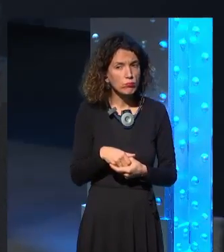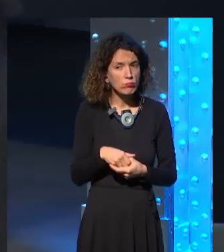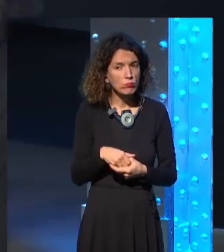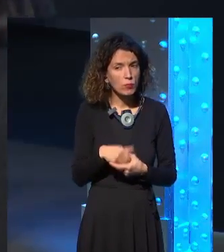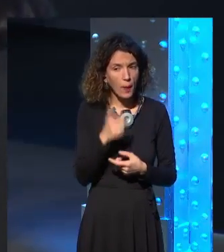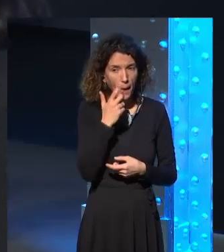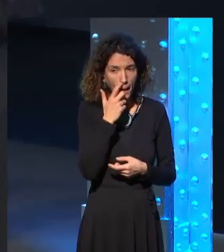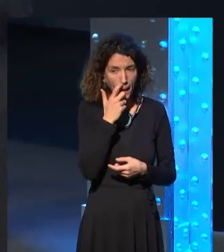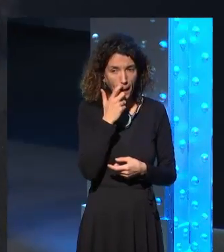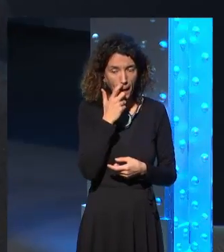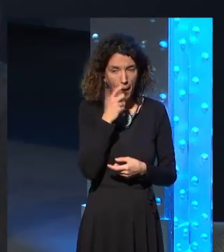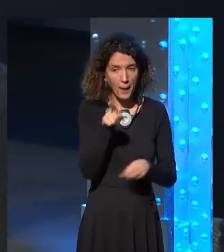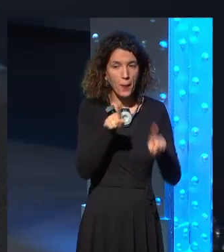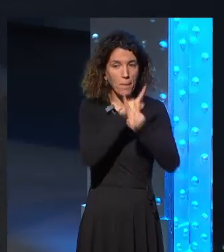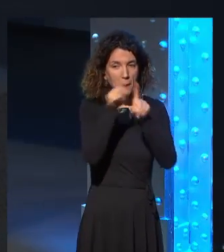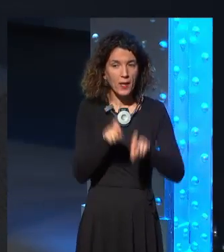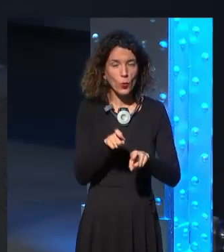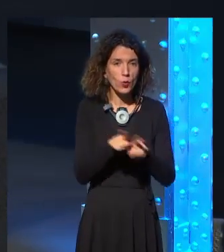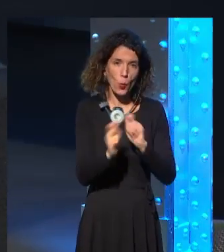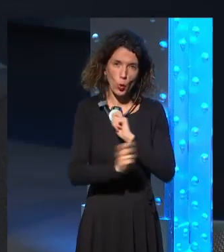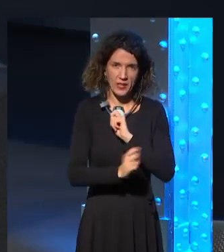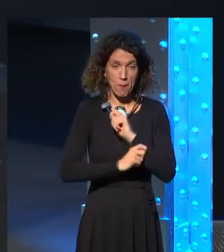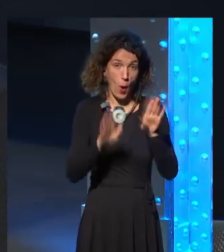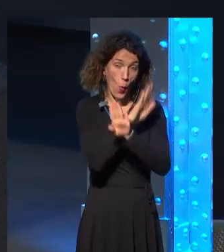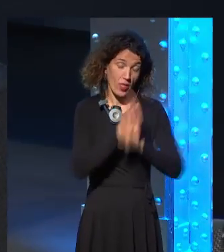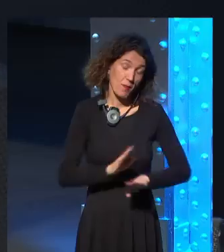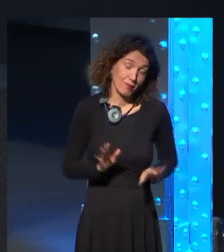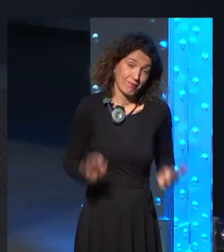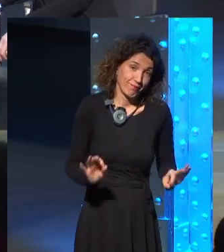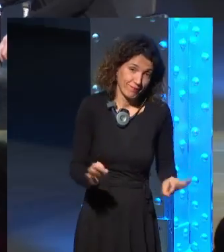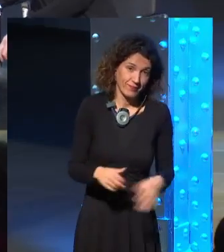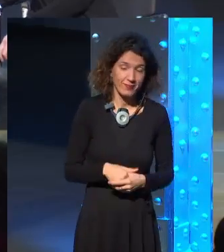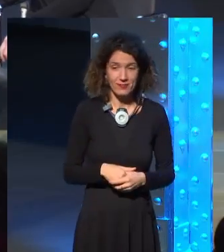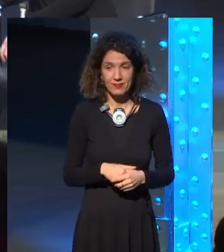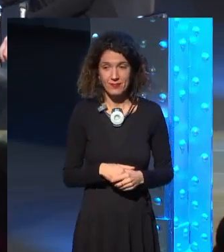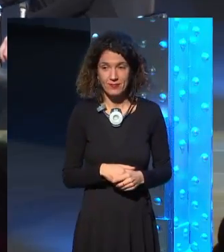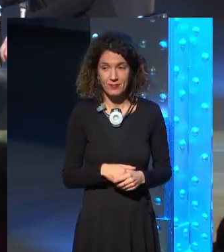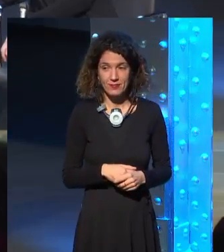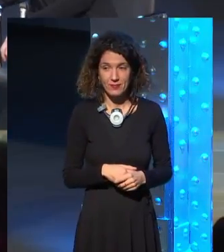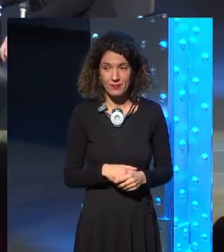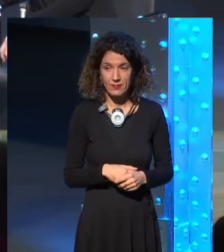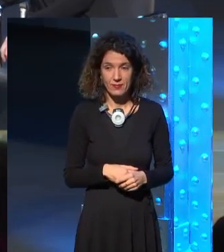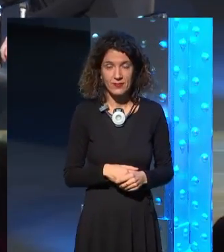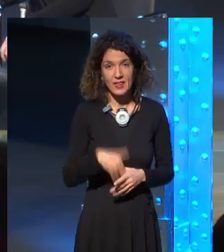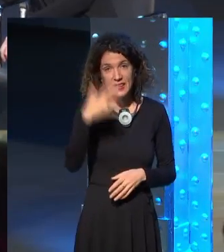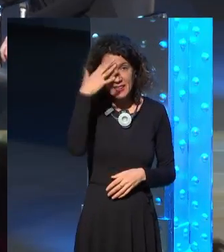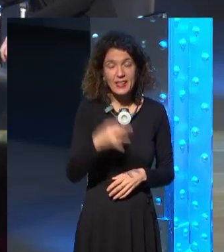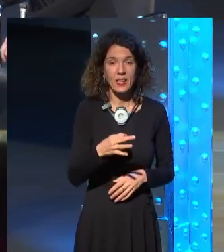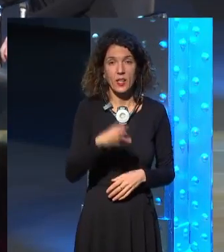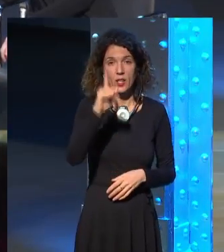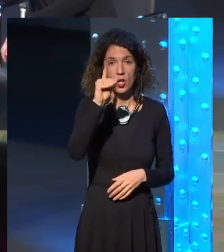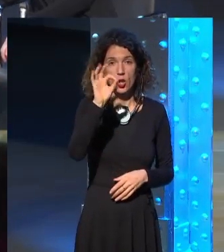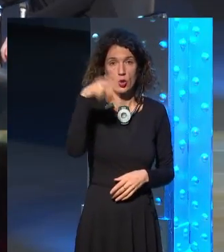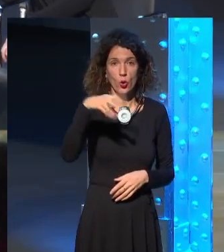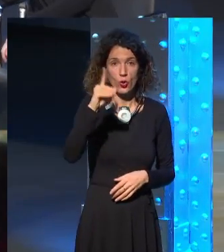Oh, that's a very tricky one. Yeah. Era la última. It's, I mean, I think Don Draper said it